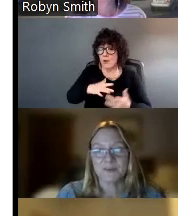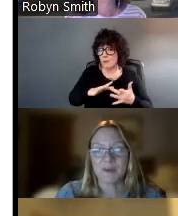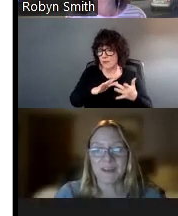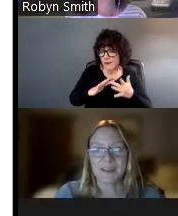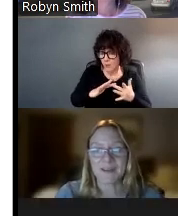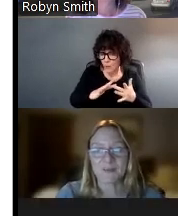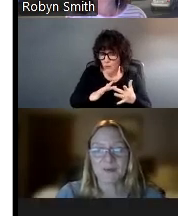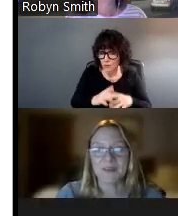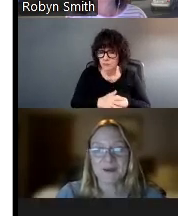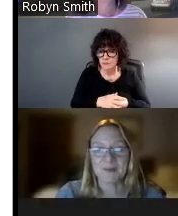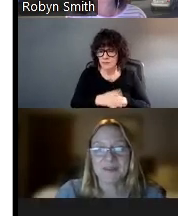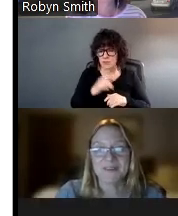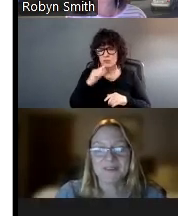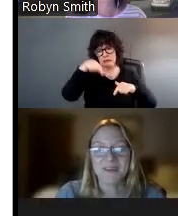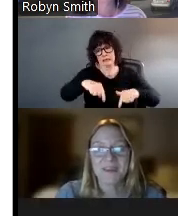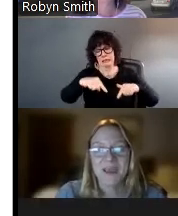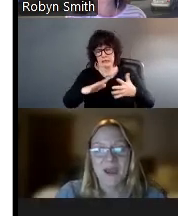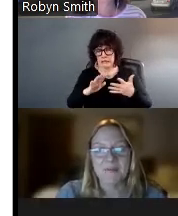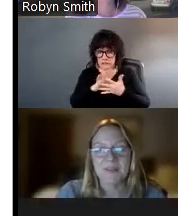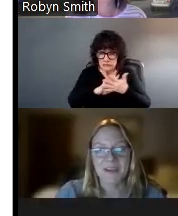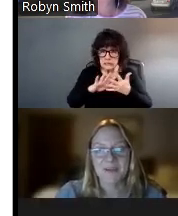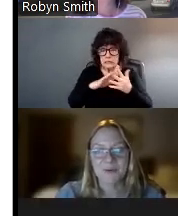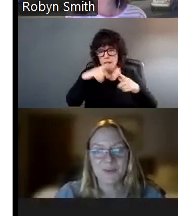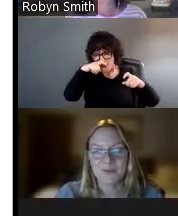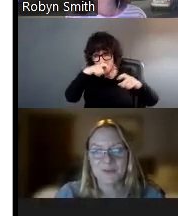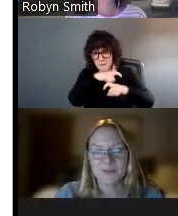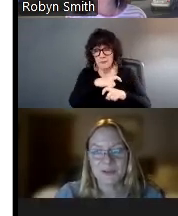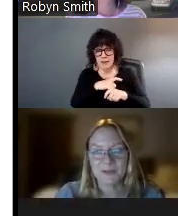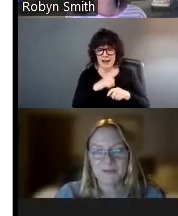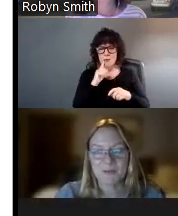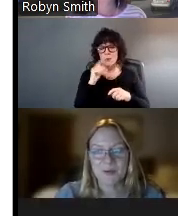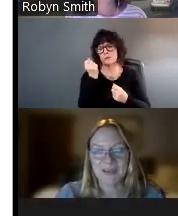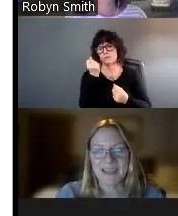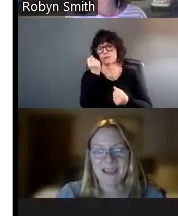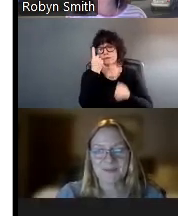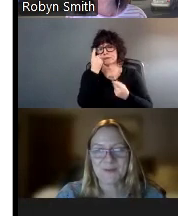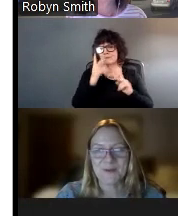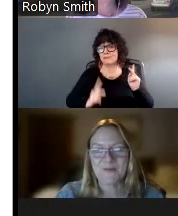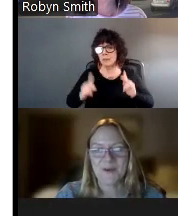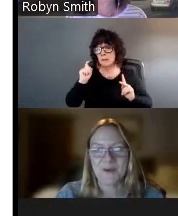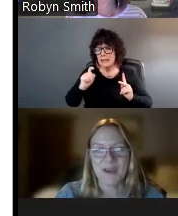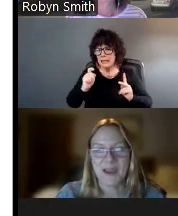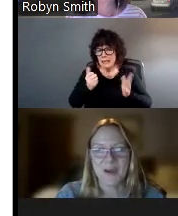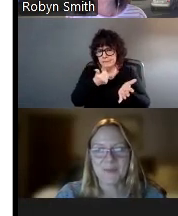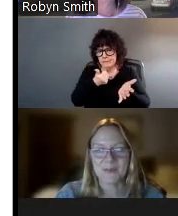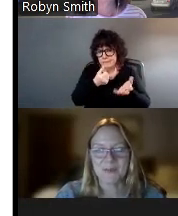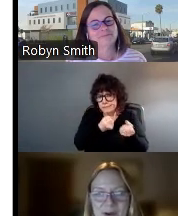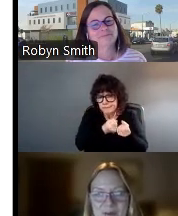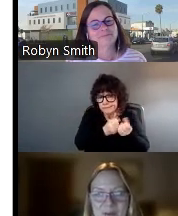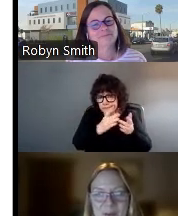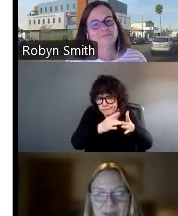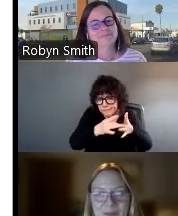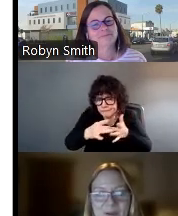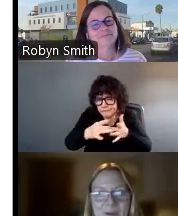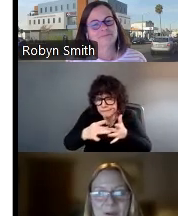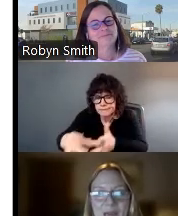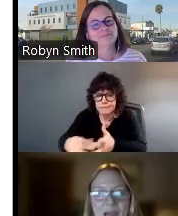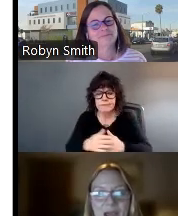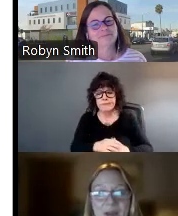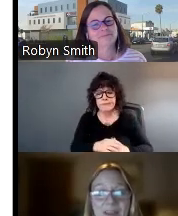have such a brilliant expert in our midst. Thank you also to Joanna from Public Counsel for being part of the